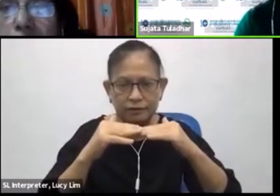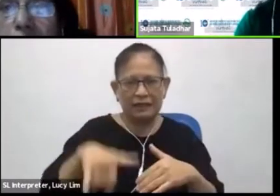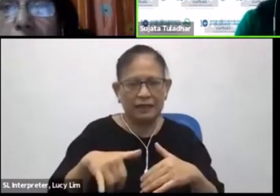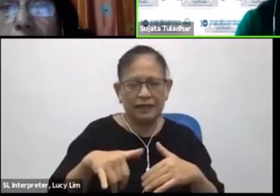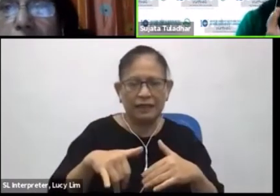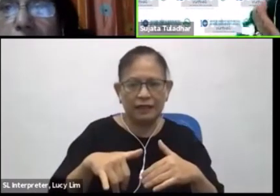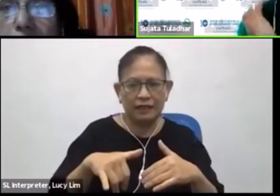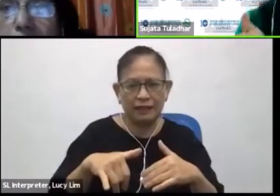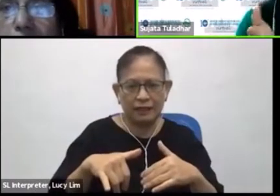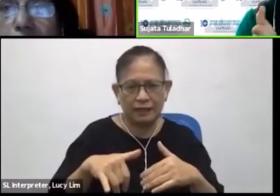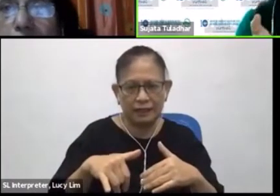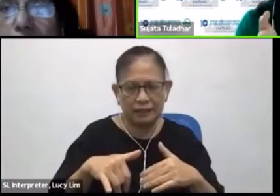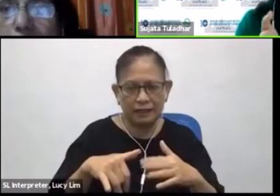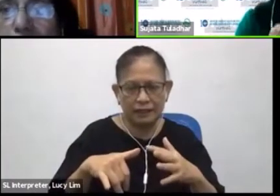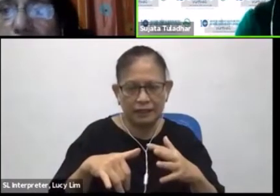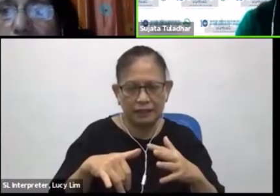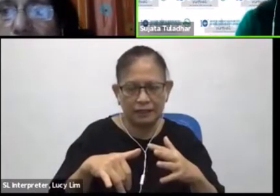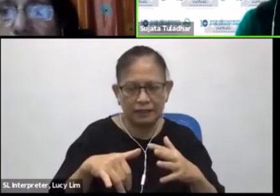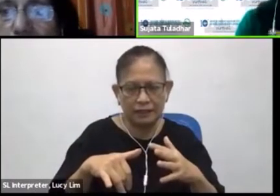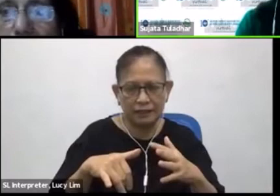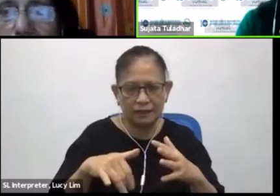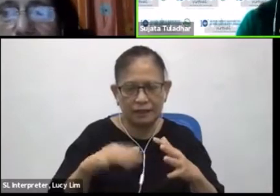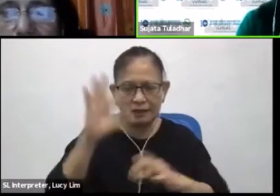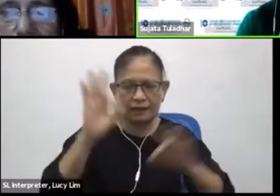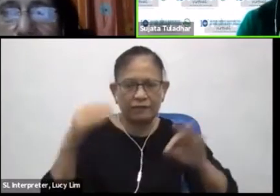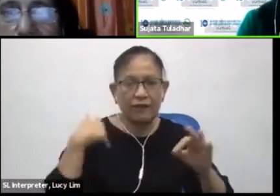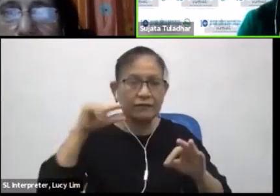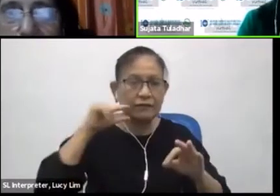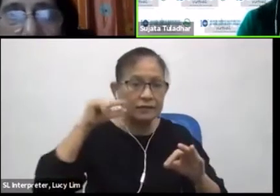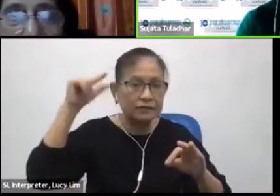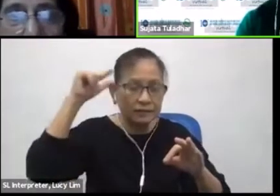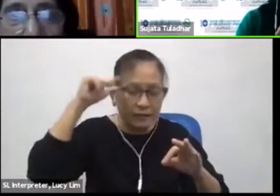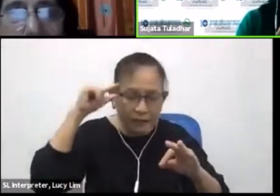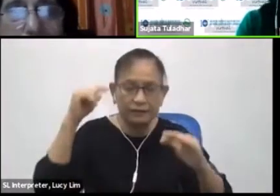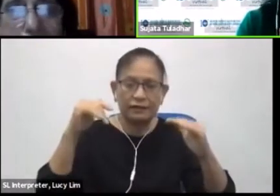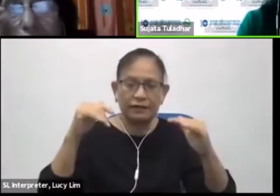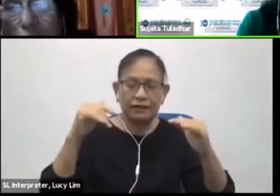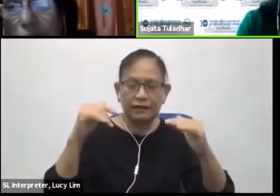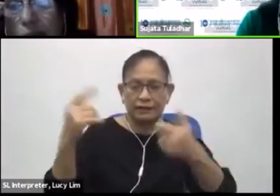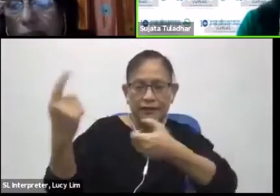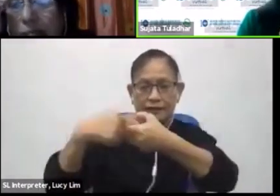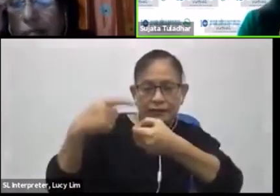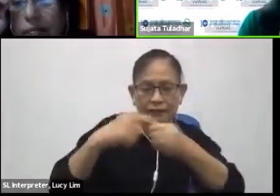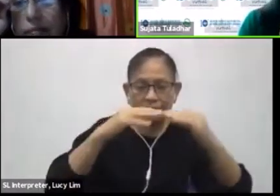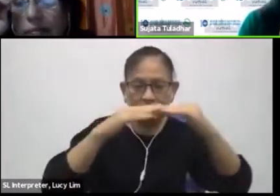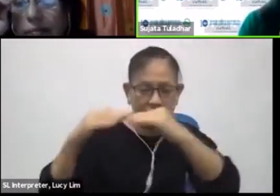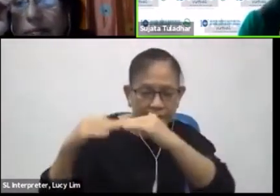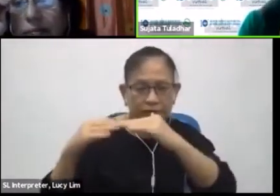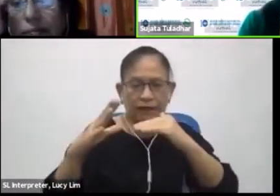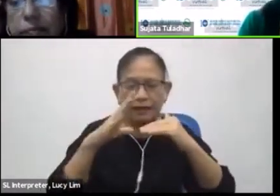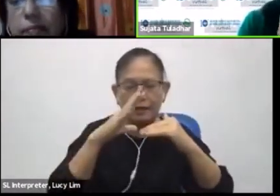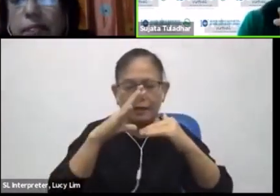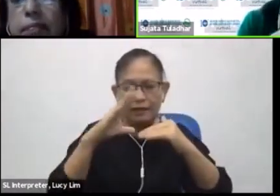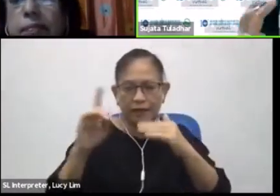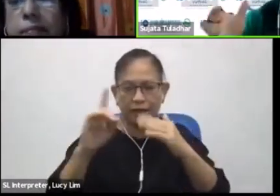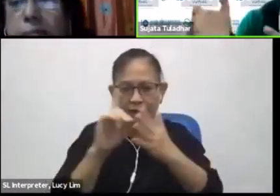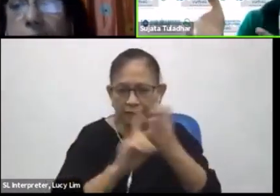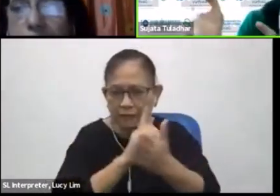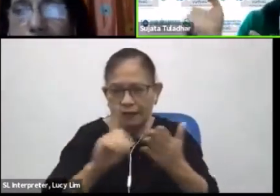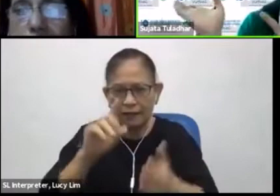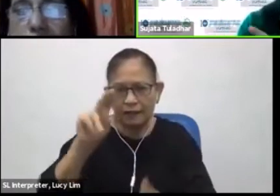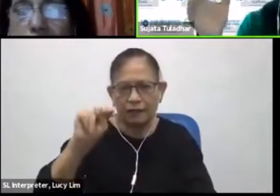of sort of gender-related inequalities and discrimination around nutritional issues, we could only imagine that they have